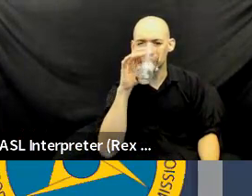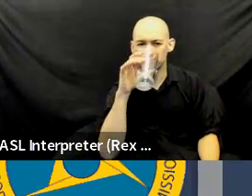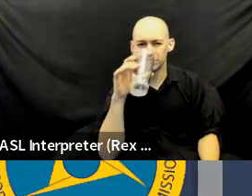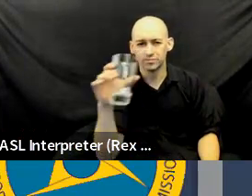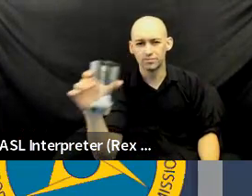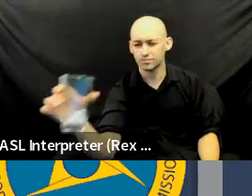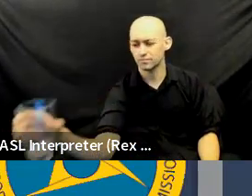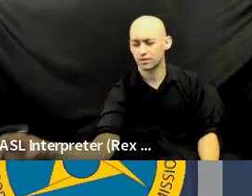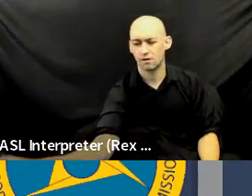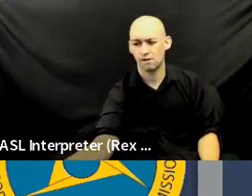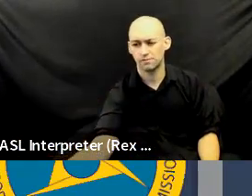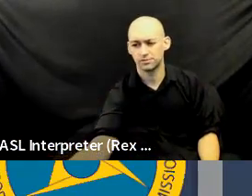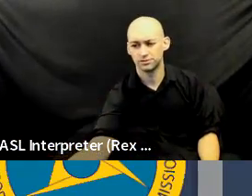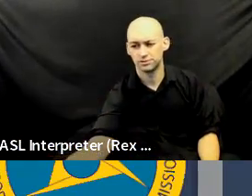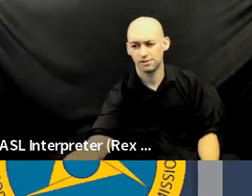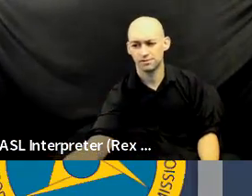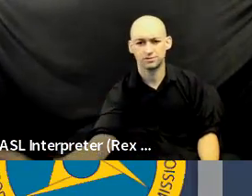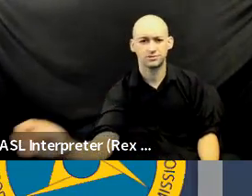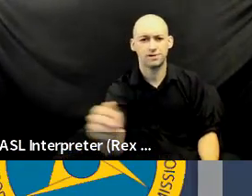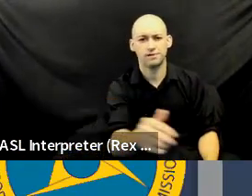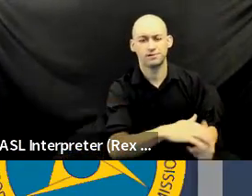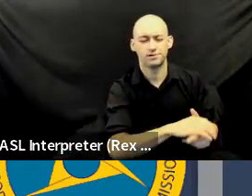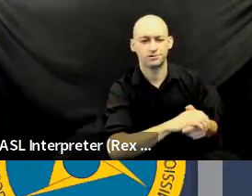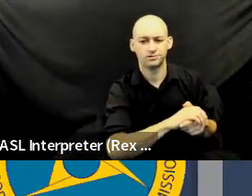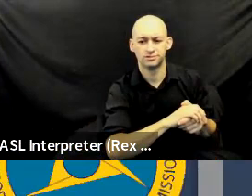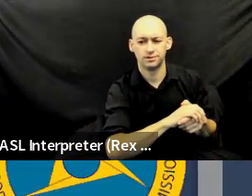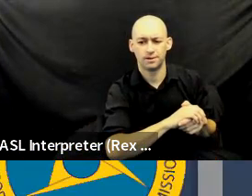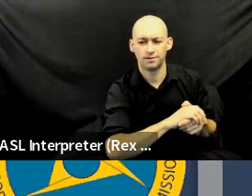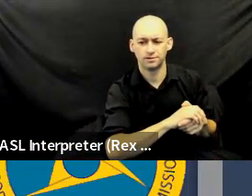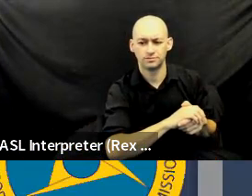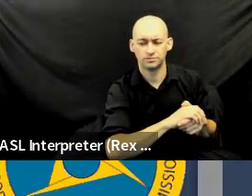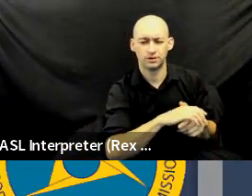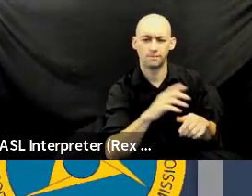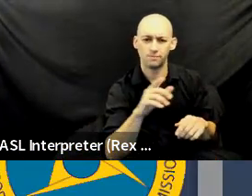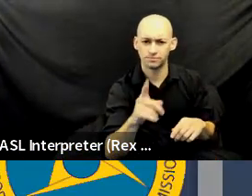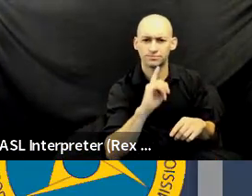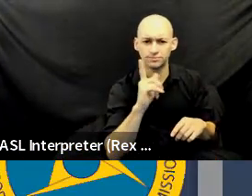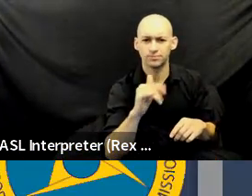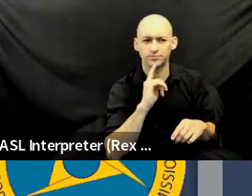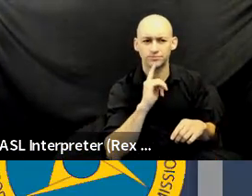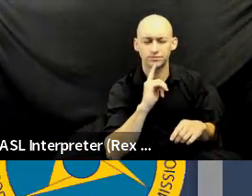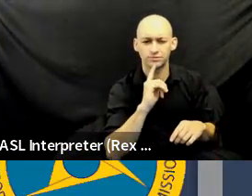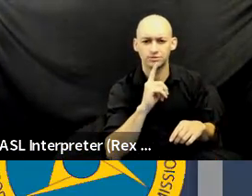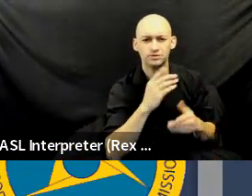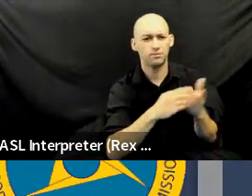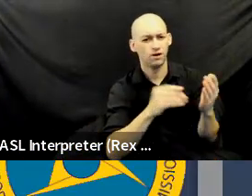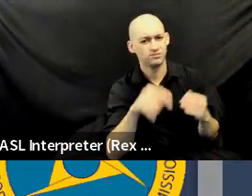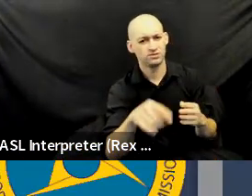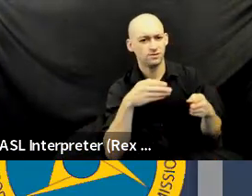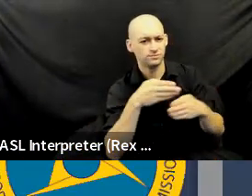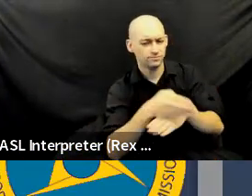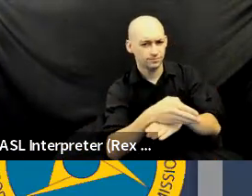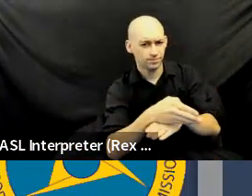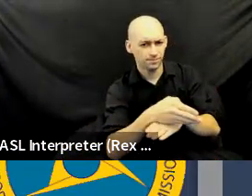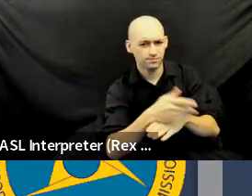This committee is. It's not only cool, it's really much needed. You really are a part of this intersection,